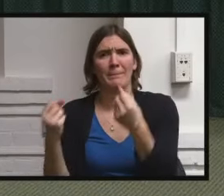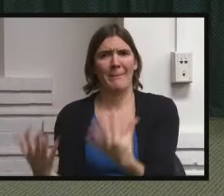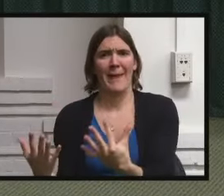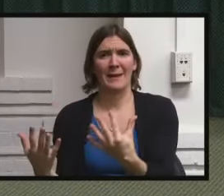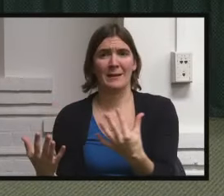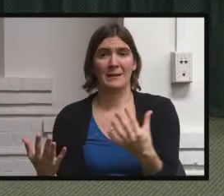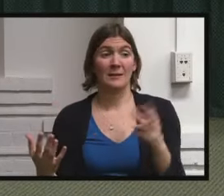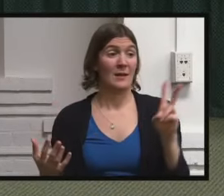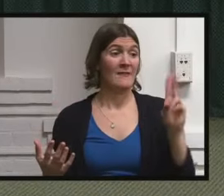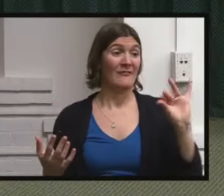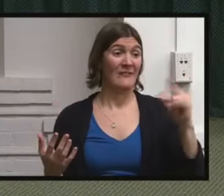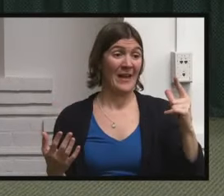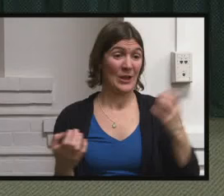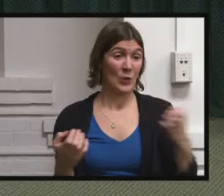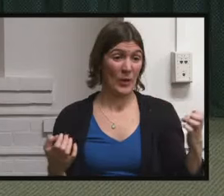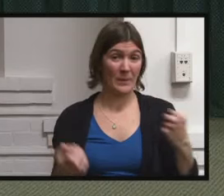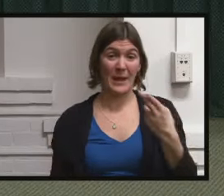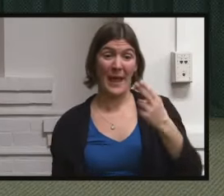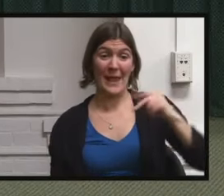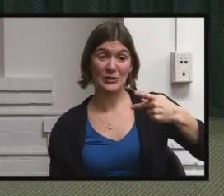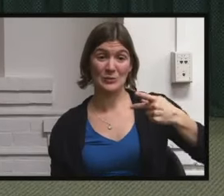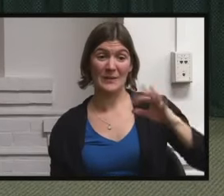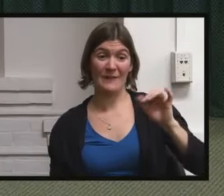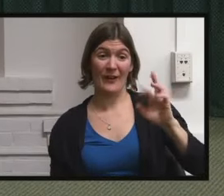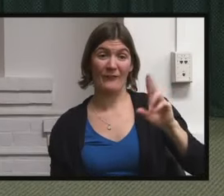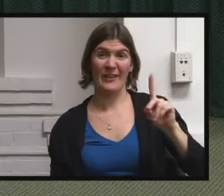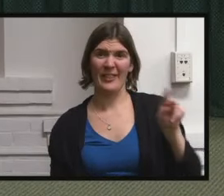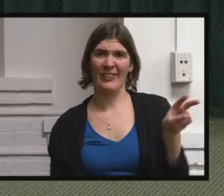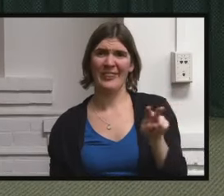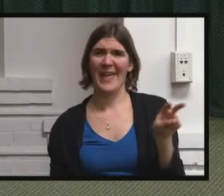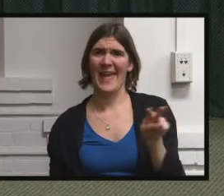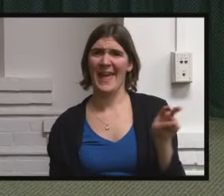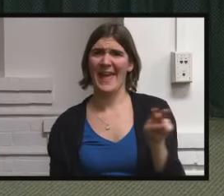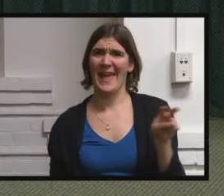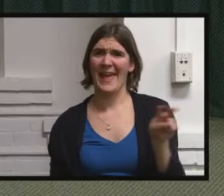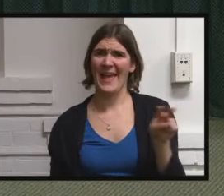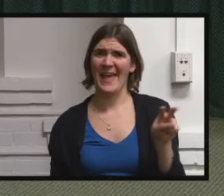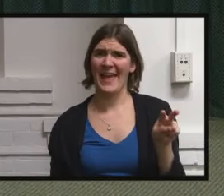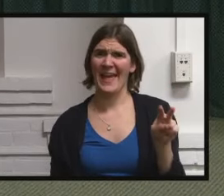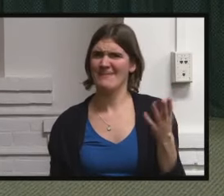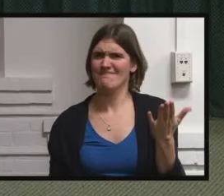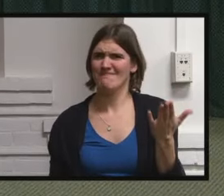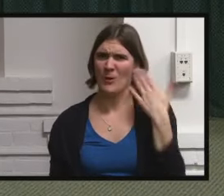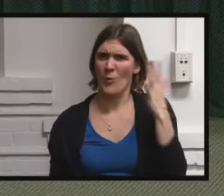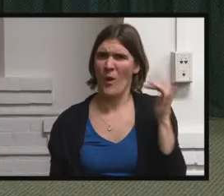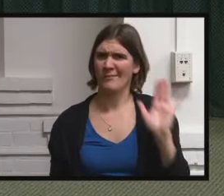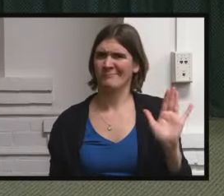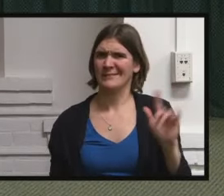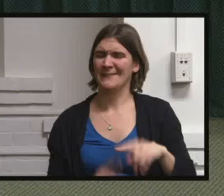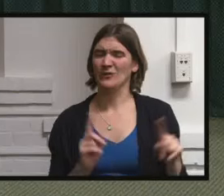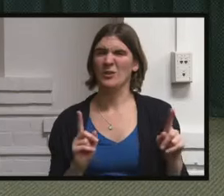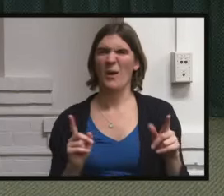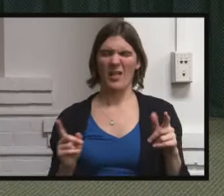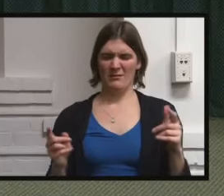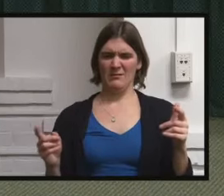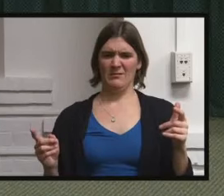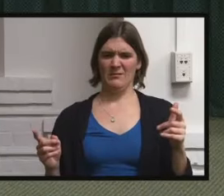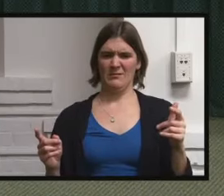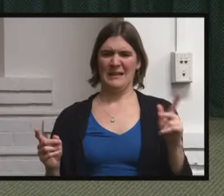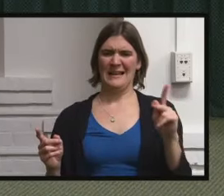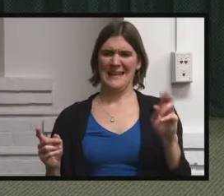why it's Viking equipment and HP Fairfield equipment that were the ones that were right. Specced. Well, because they each